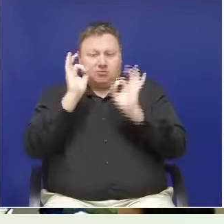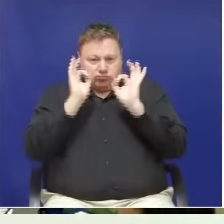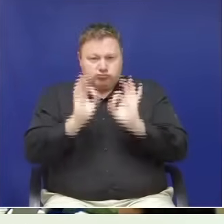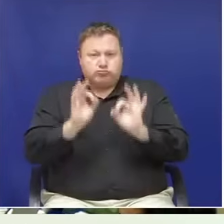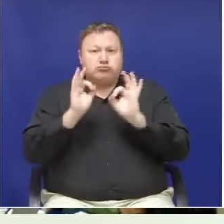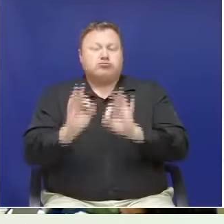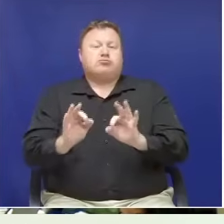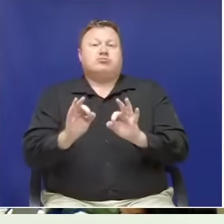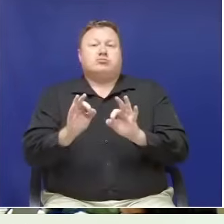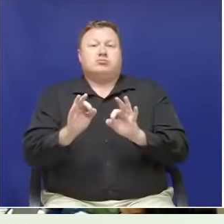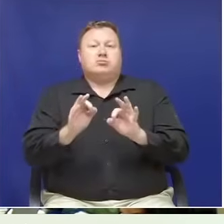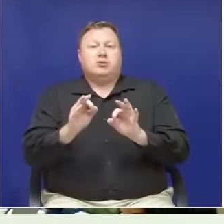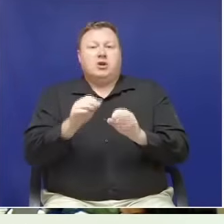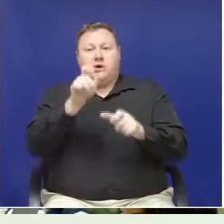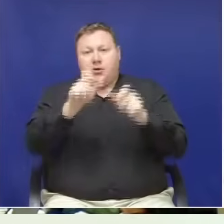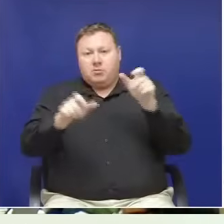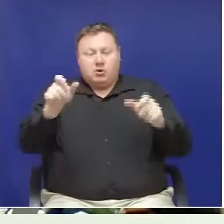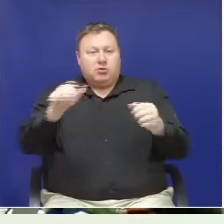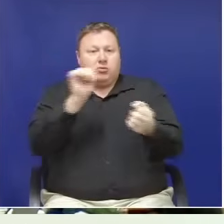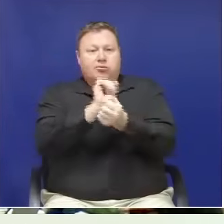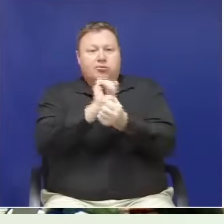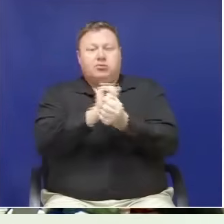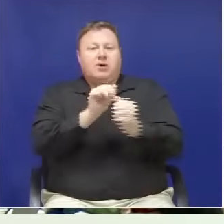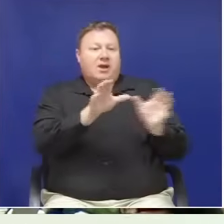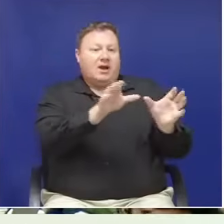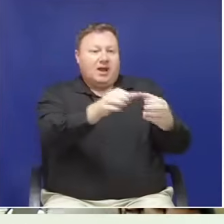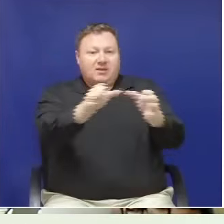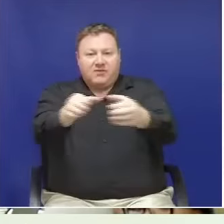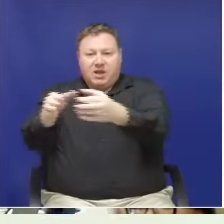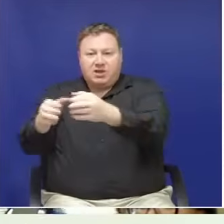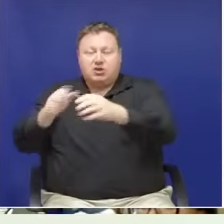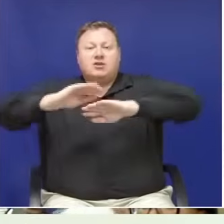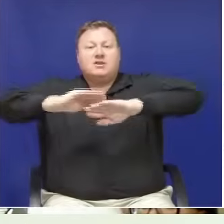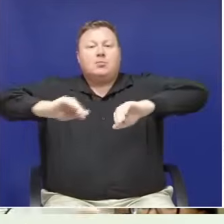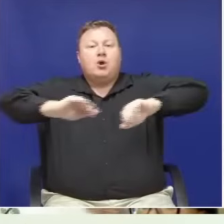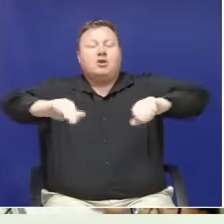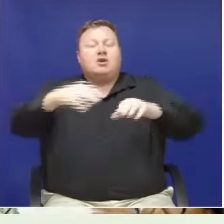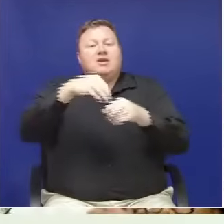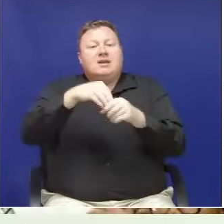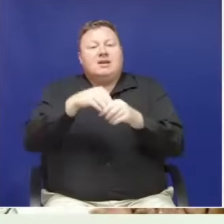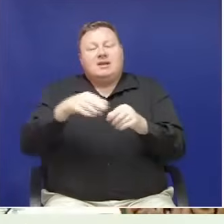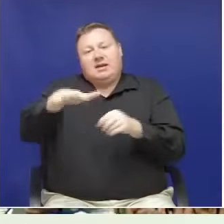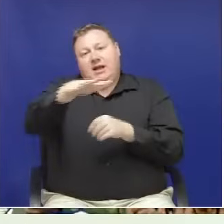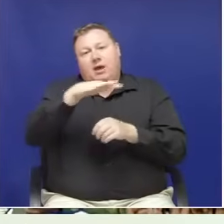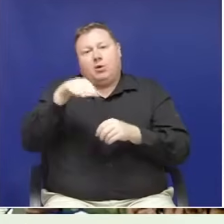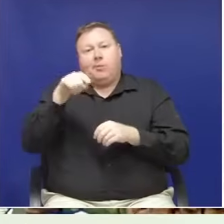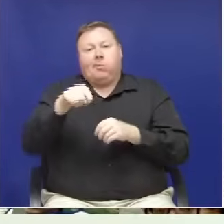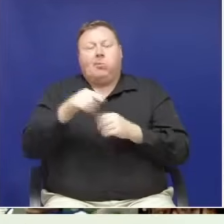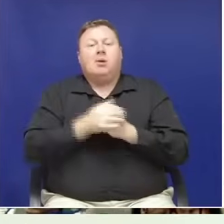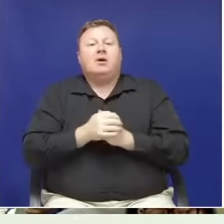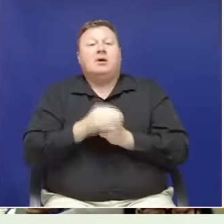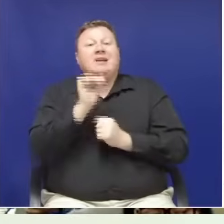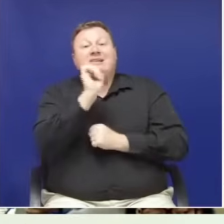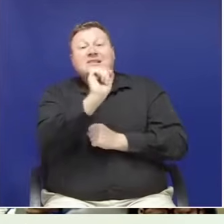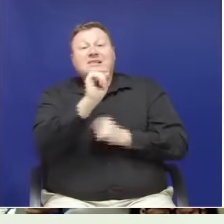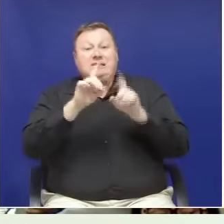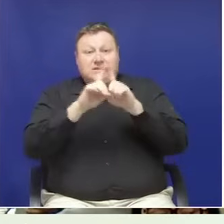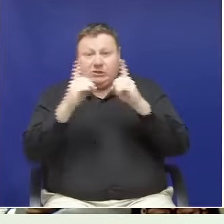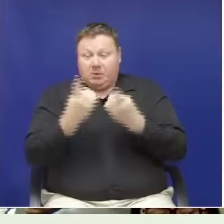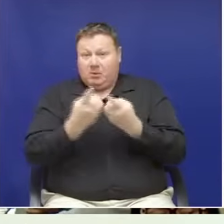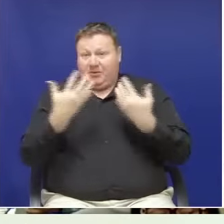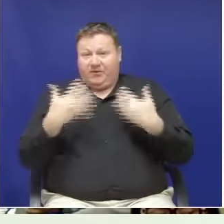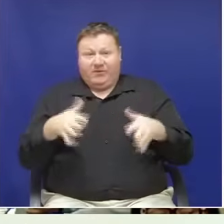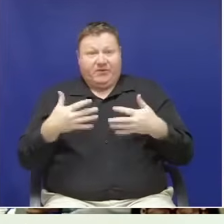inmate classification and/or separation within correctional centres, and whether his department has undertaken